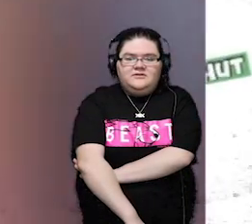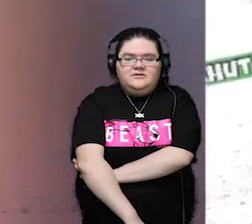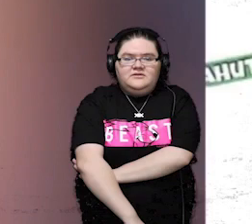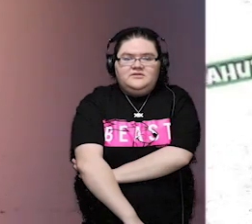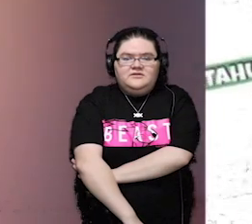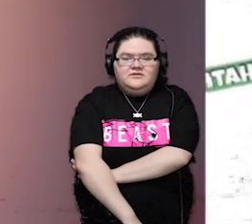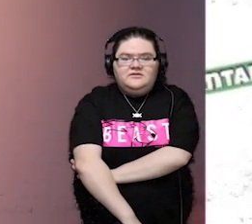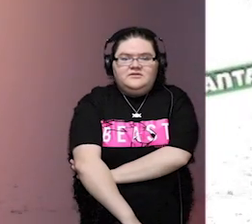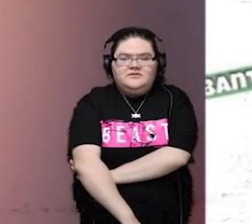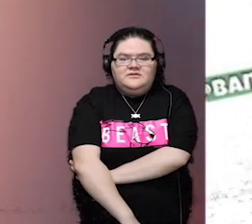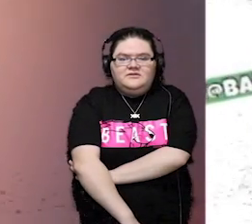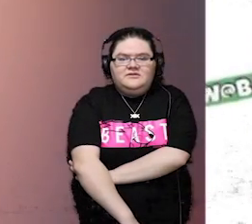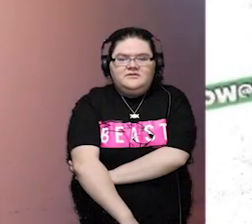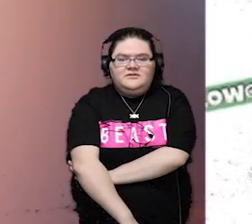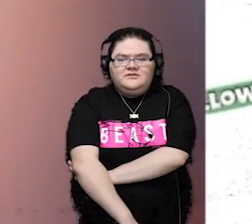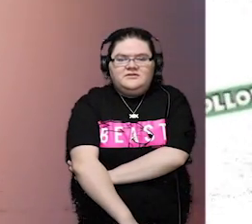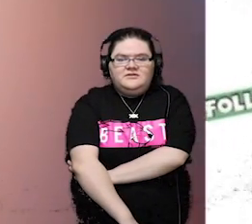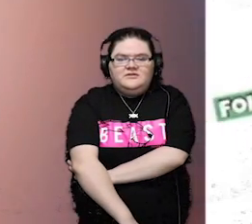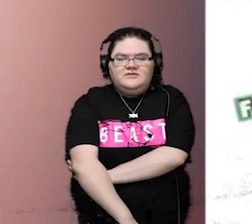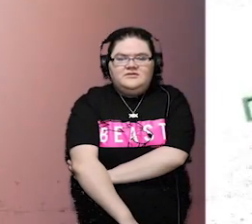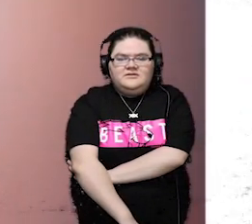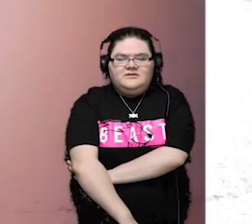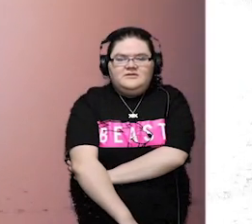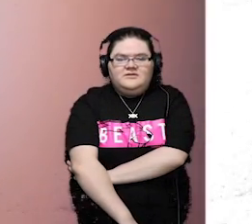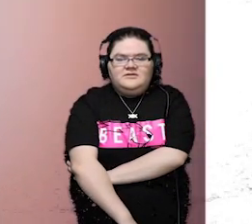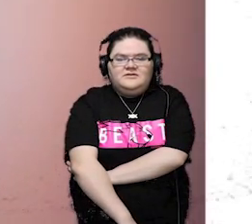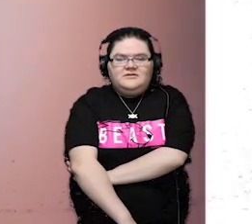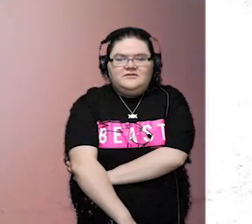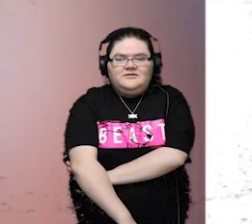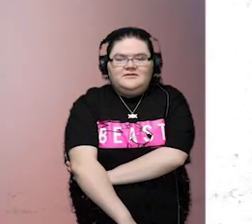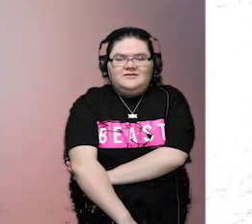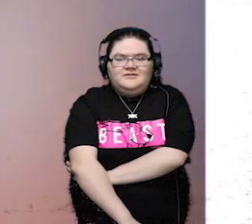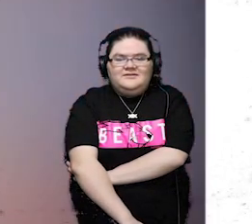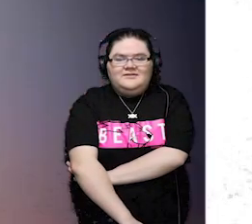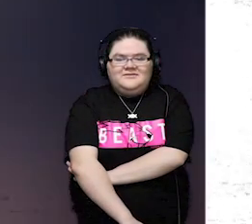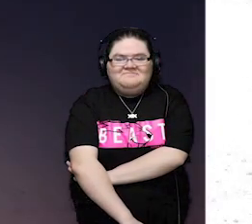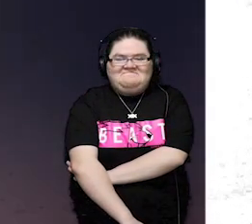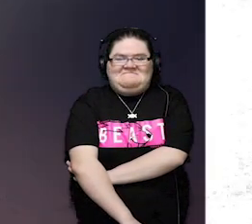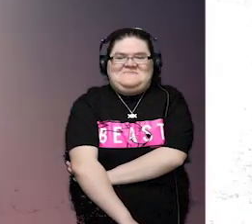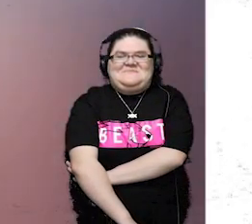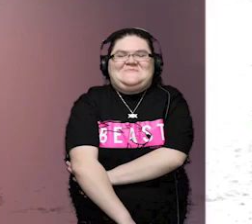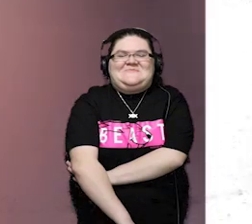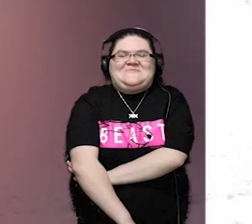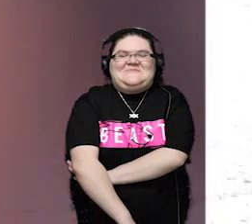Hey, can I get your phone number? I have a boyfriend. I have a math test.